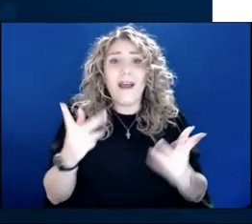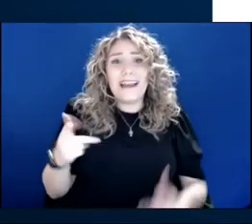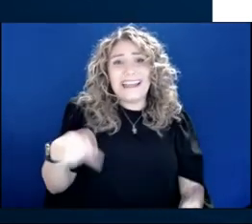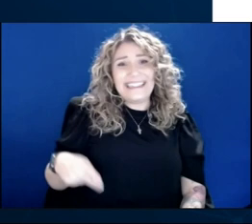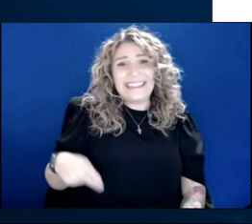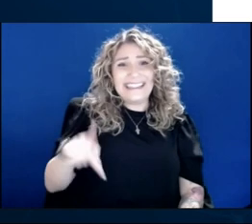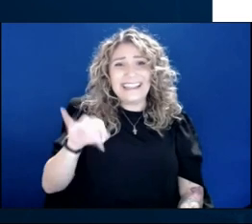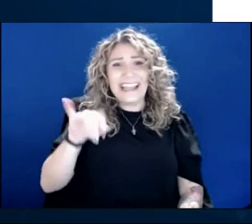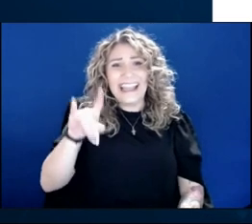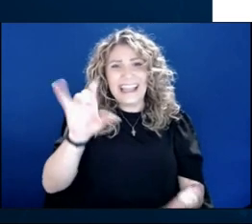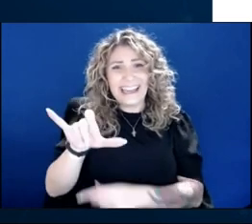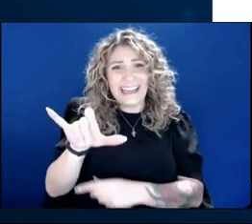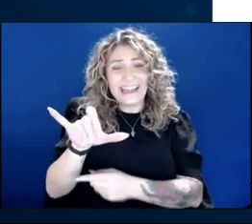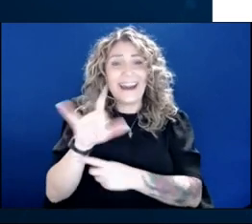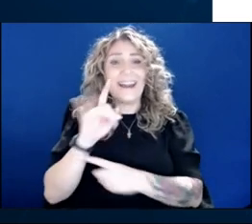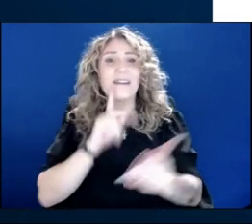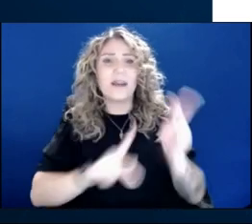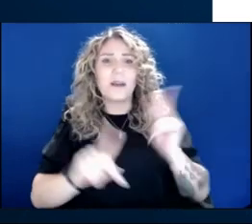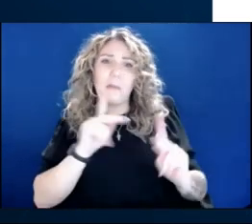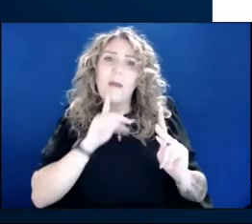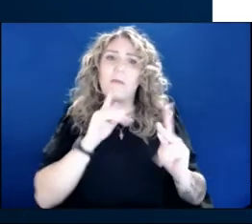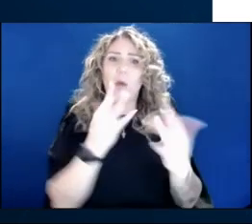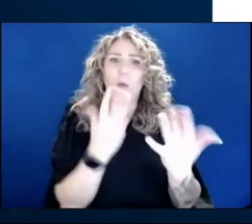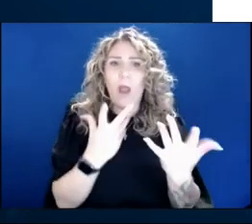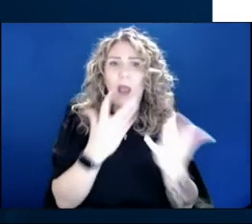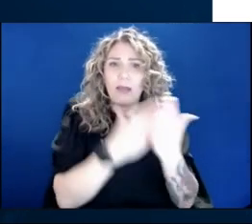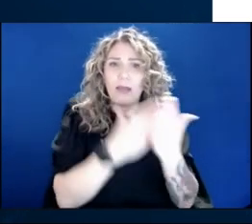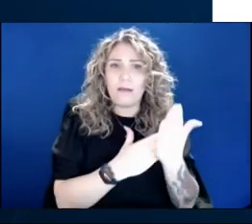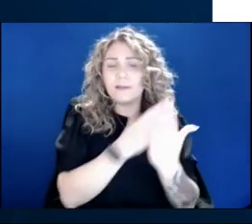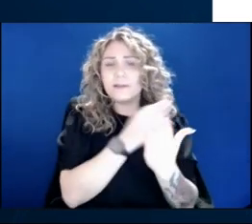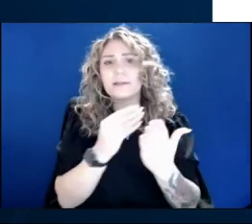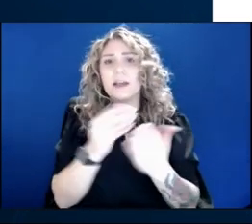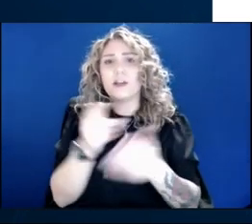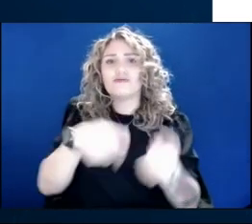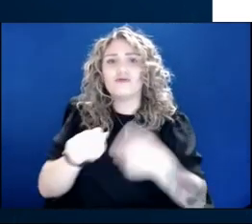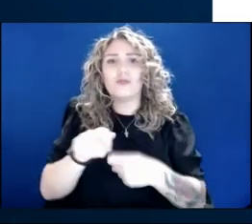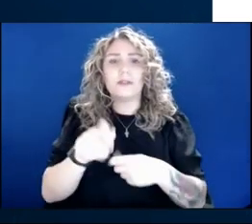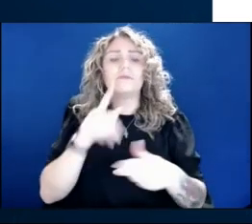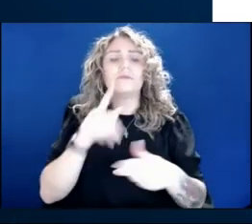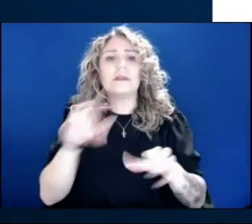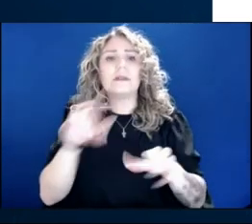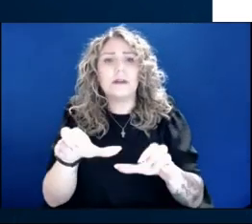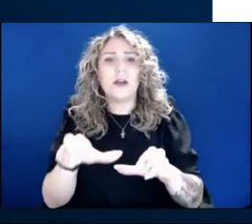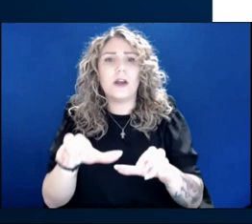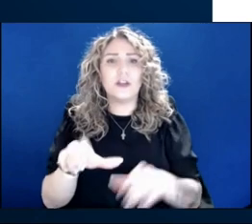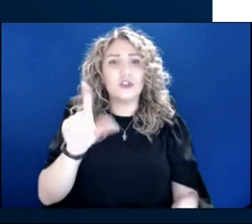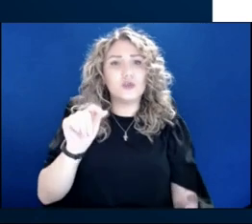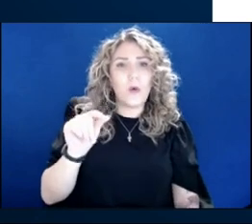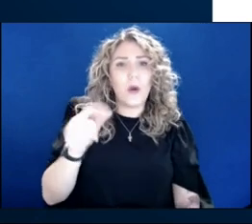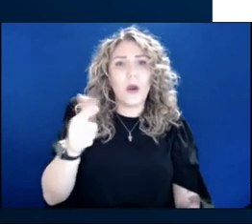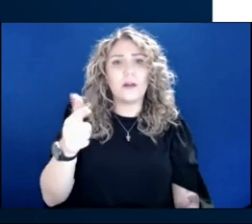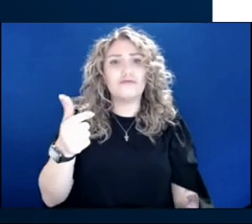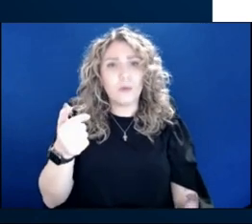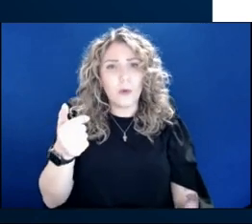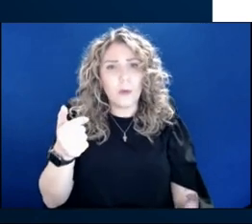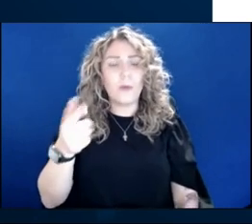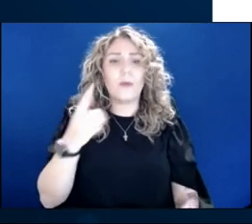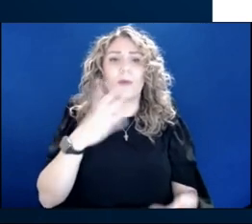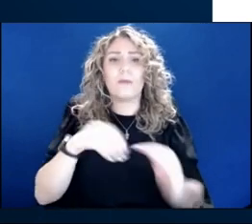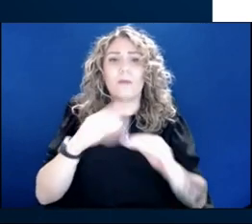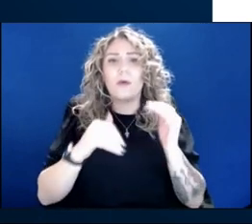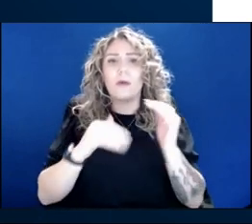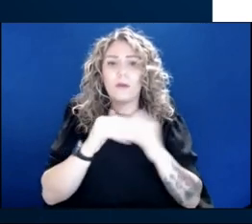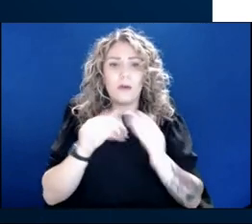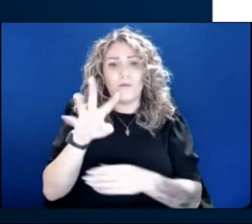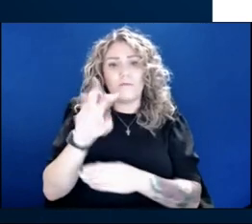list versus transplants performed in 2021. More than 40,000 people received a transplant nationwide last year.